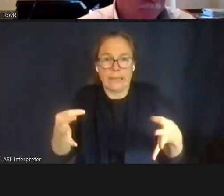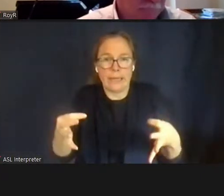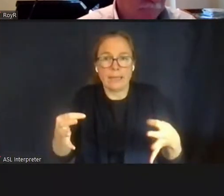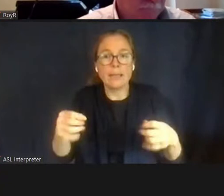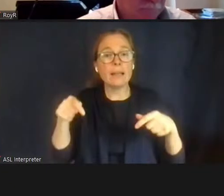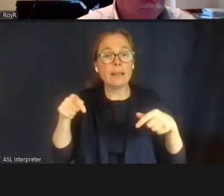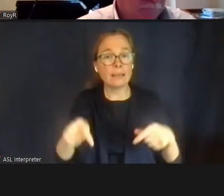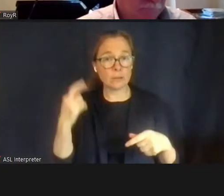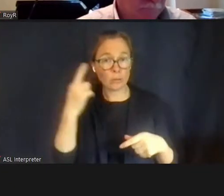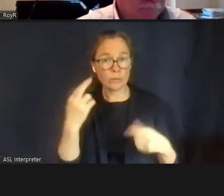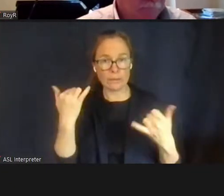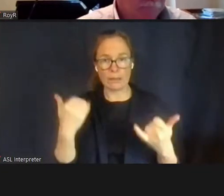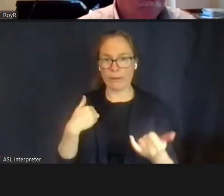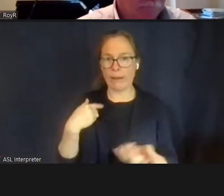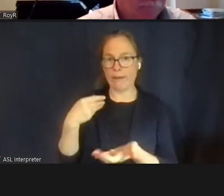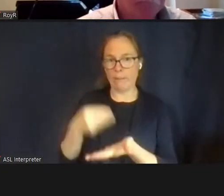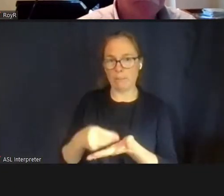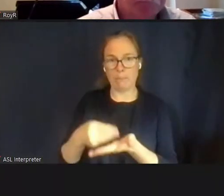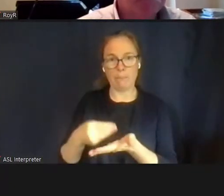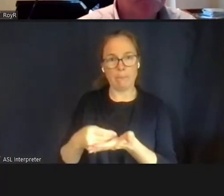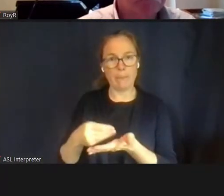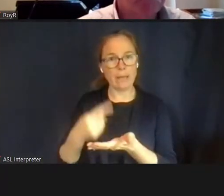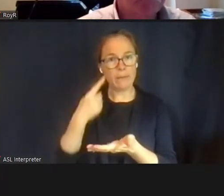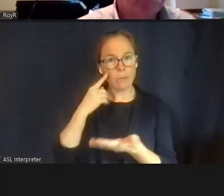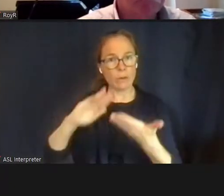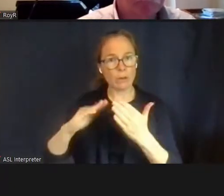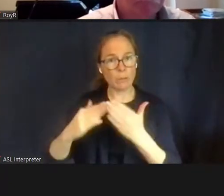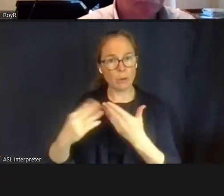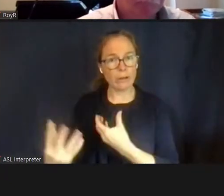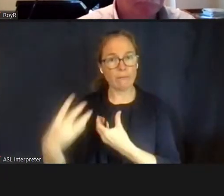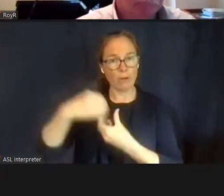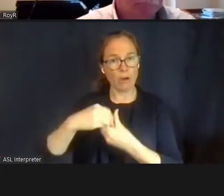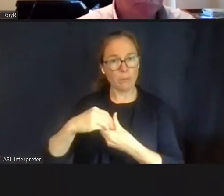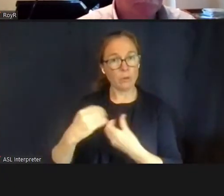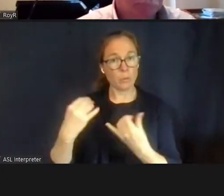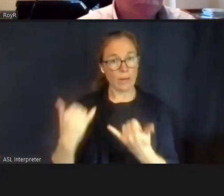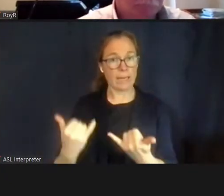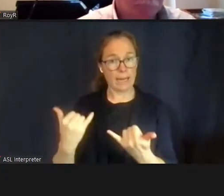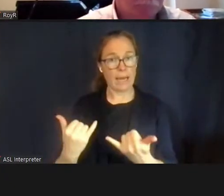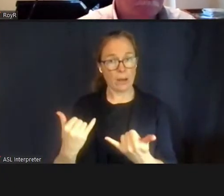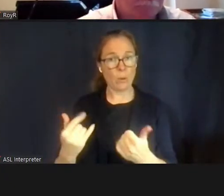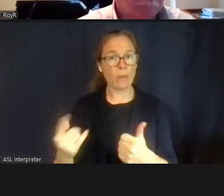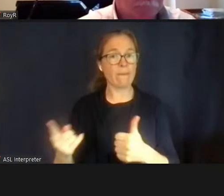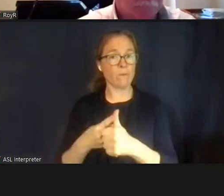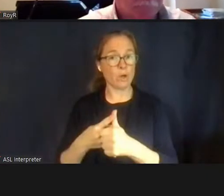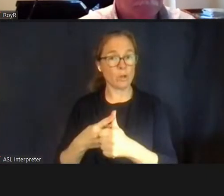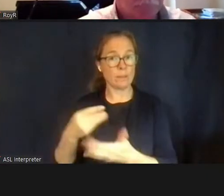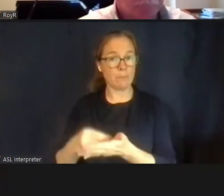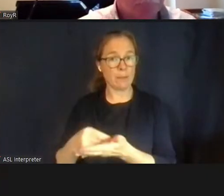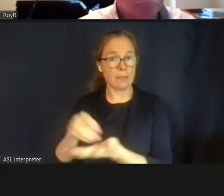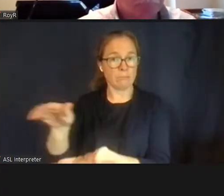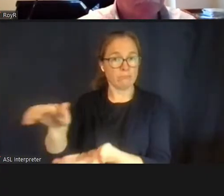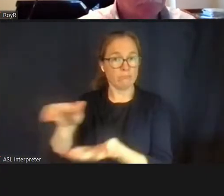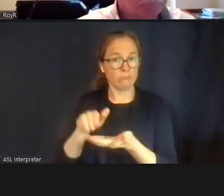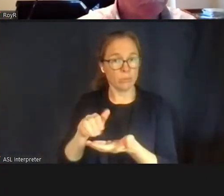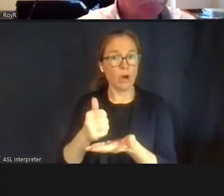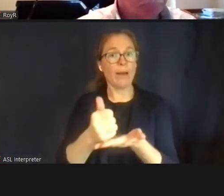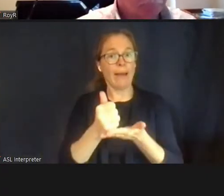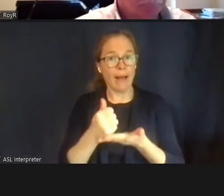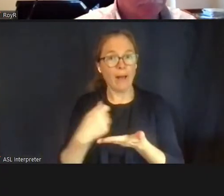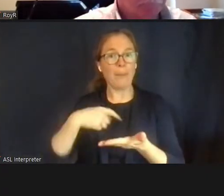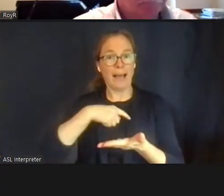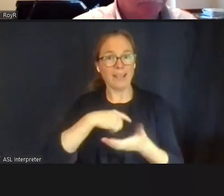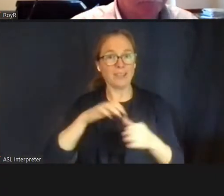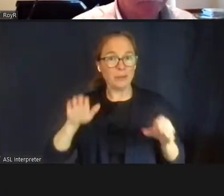going into community engagement as part of this first step, to help us do a